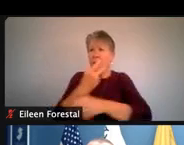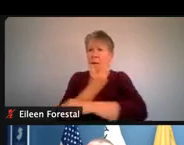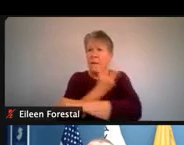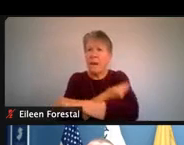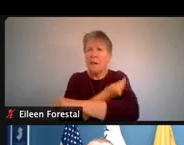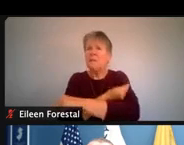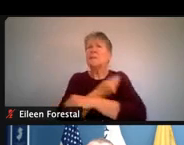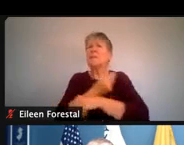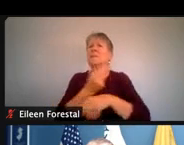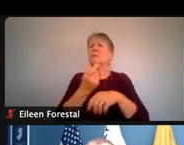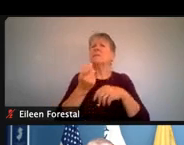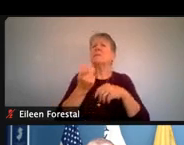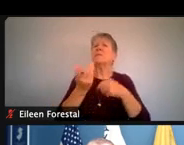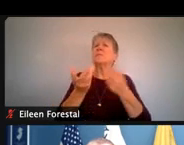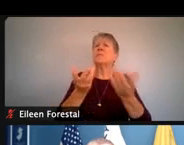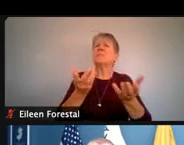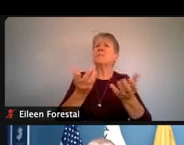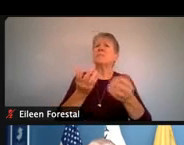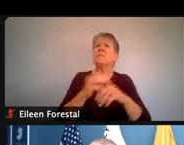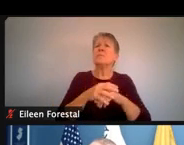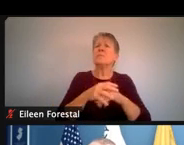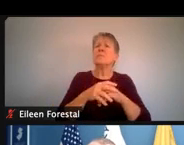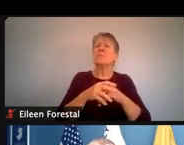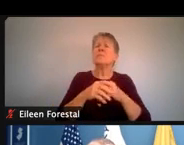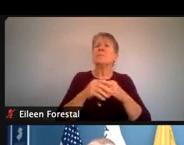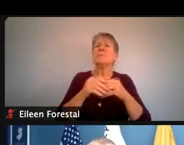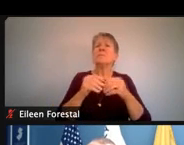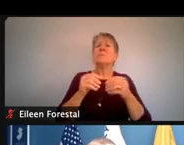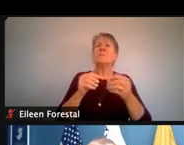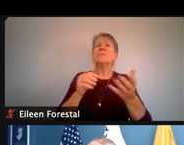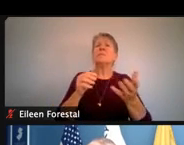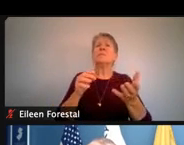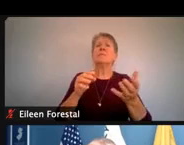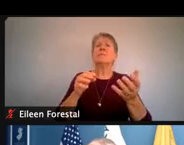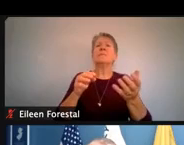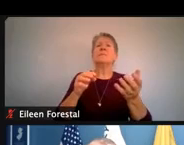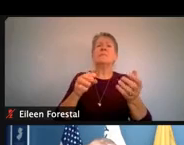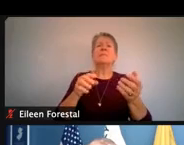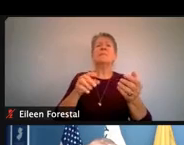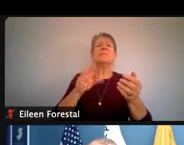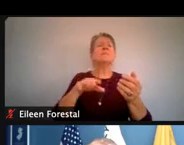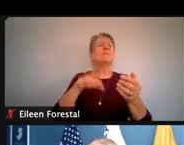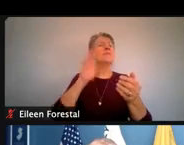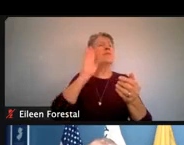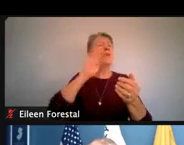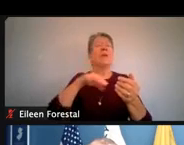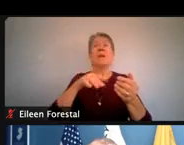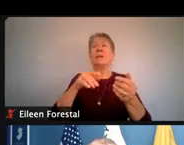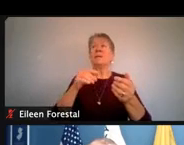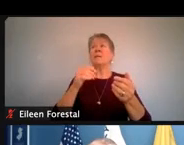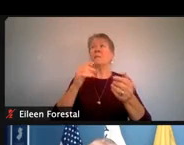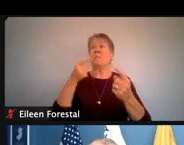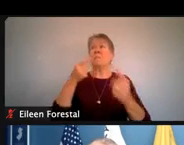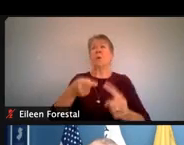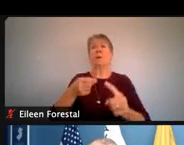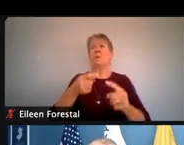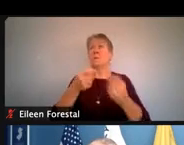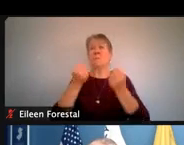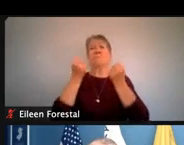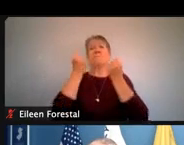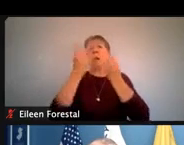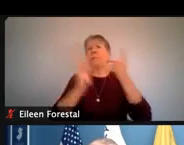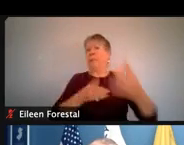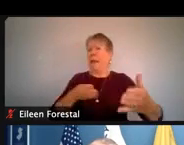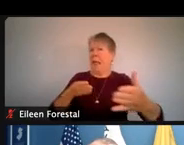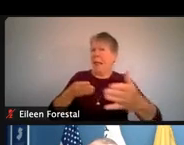much anti-vaccine noise out there to begin with, even before we had COVID-19 in